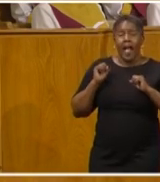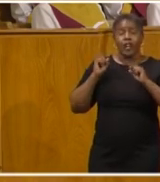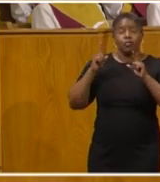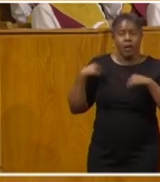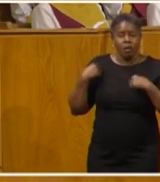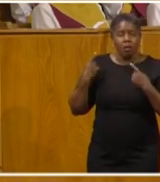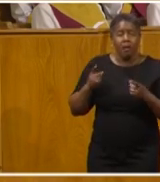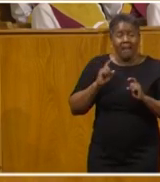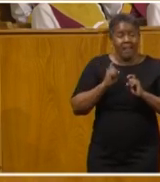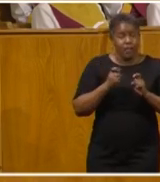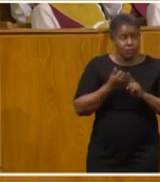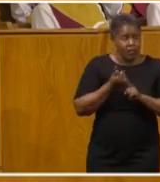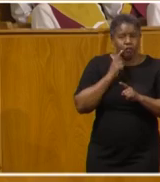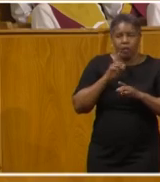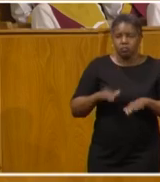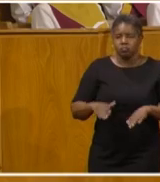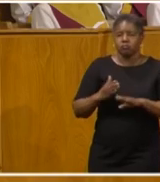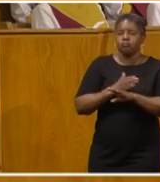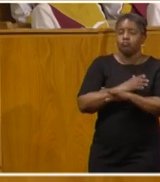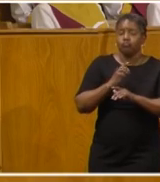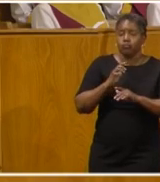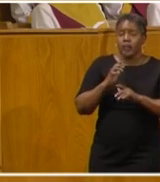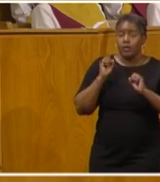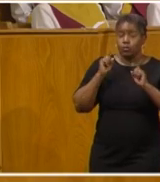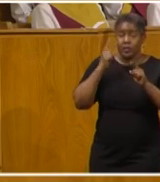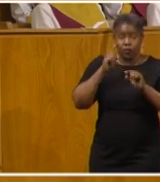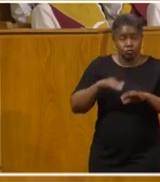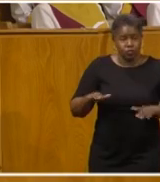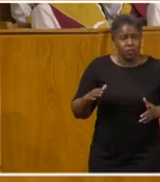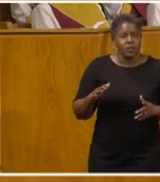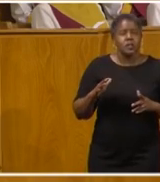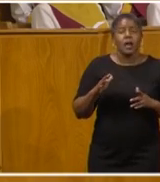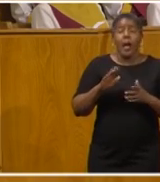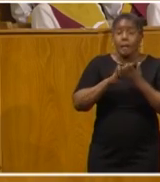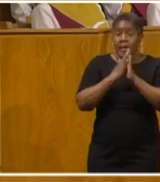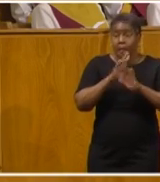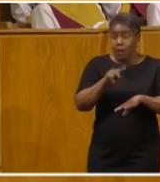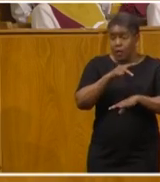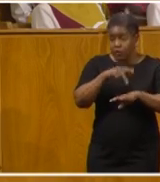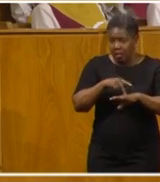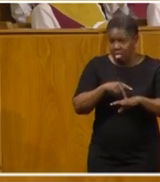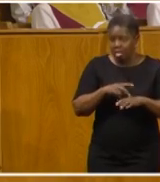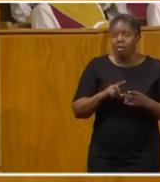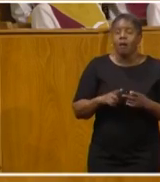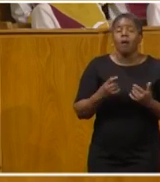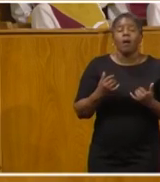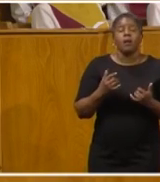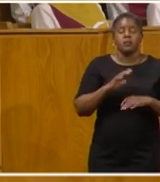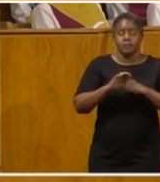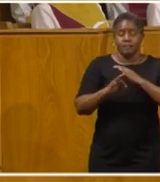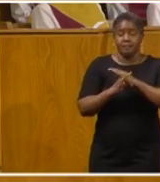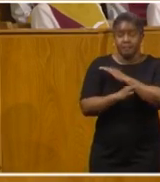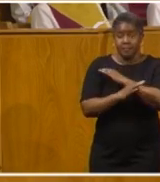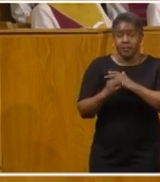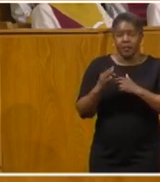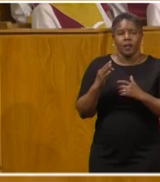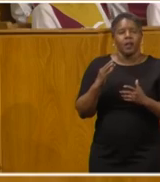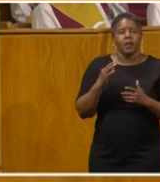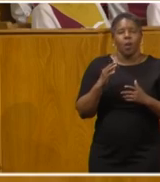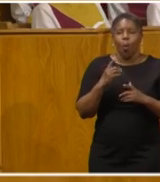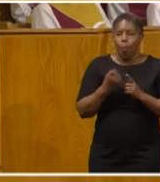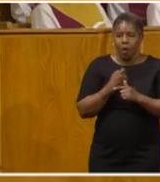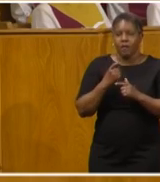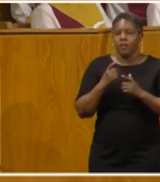given herself to the betterment of children and even rising to the role of principal. She has been a founding face within this church